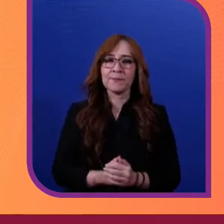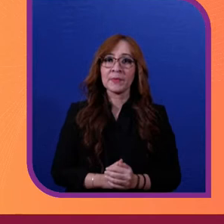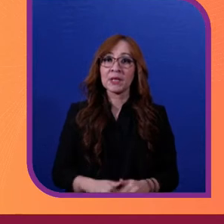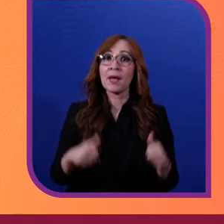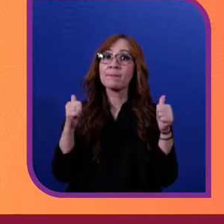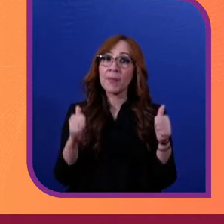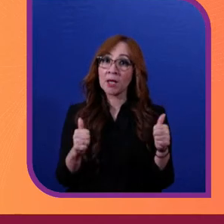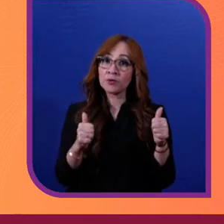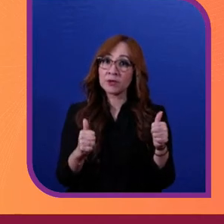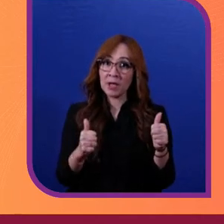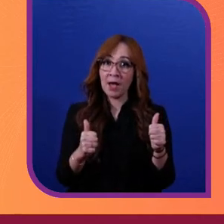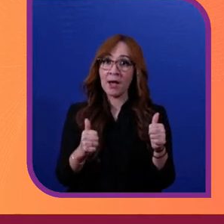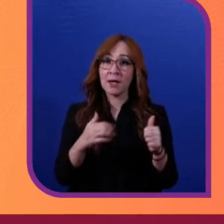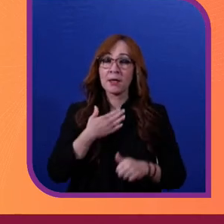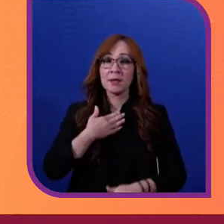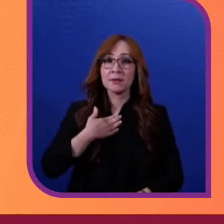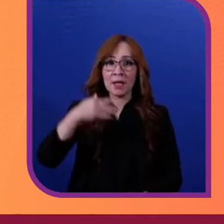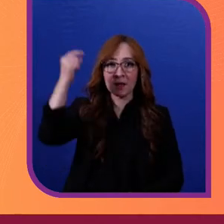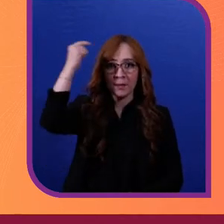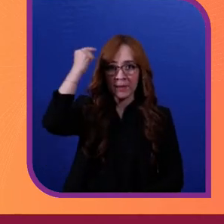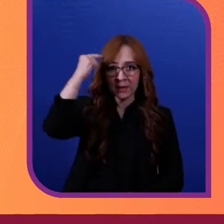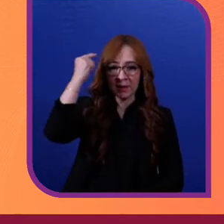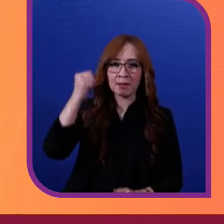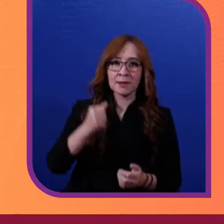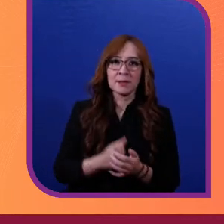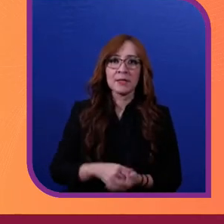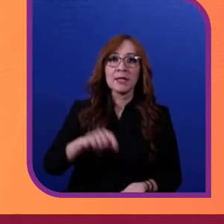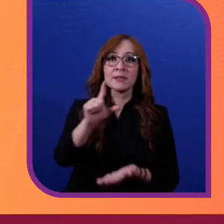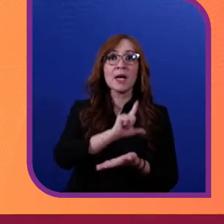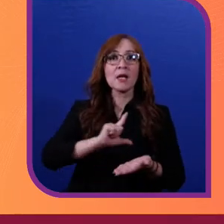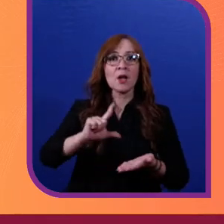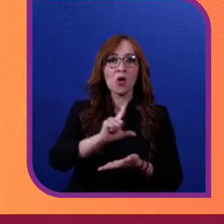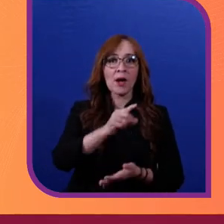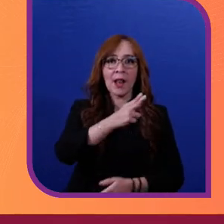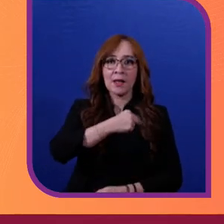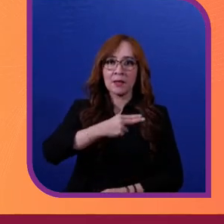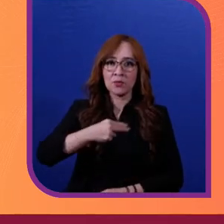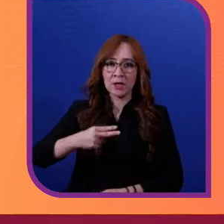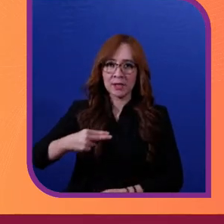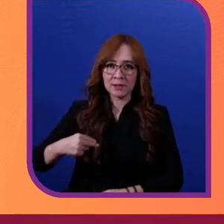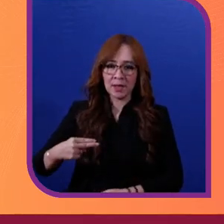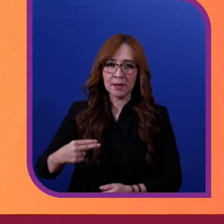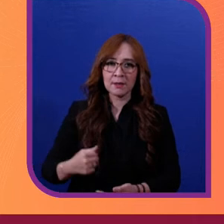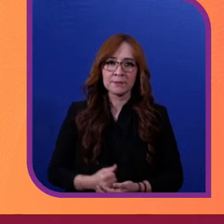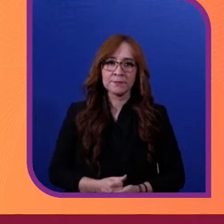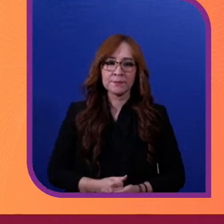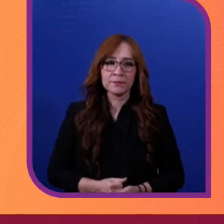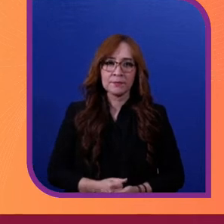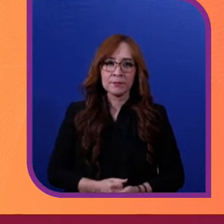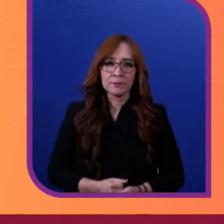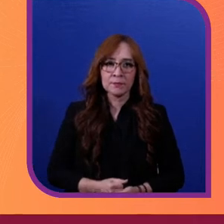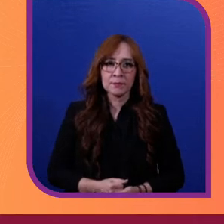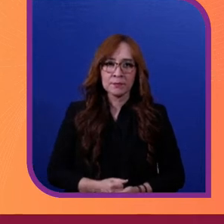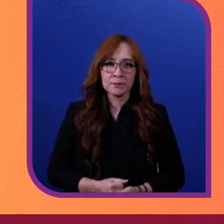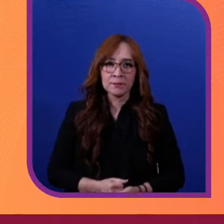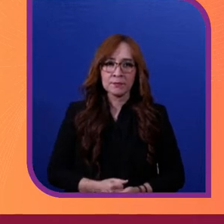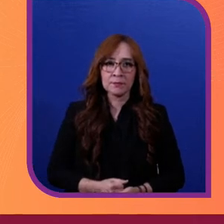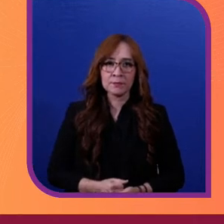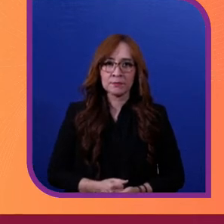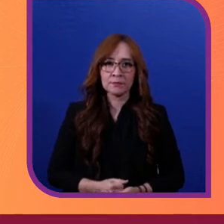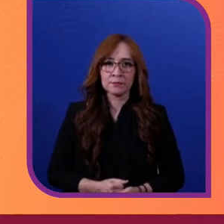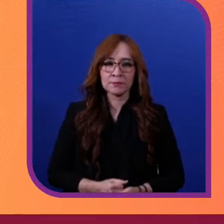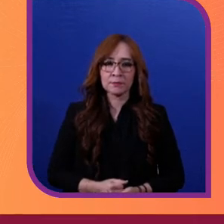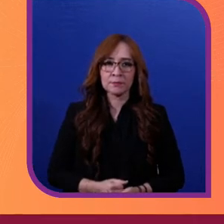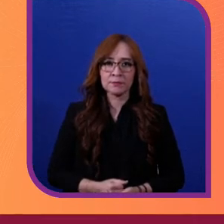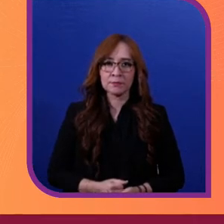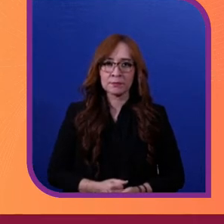domestik Liga Indonesia in terms of Diman site has been under